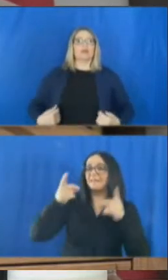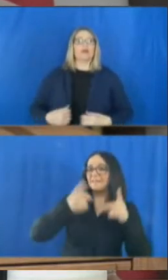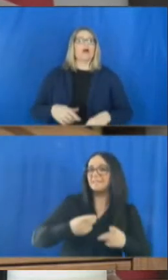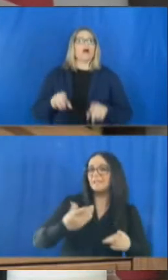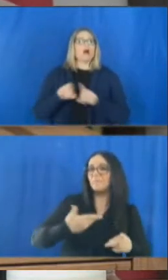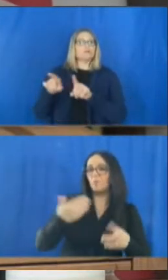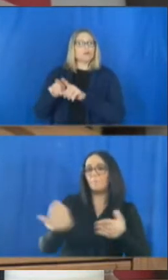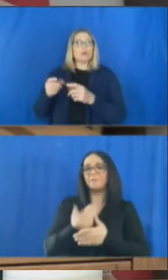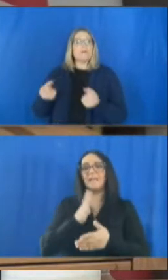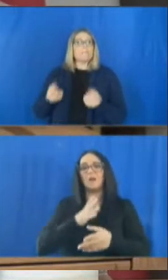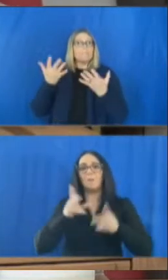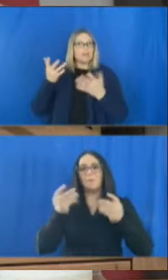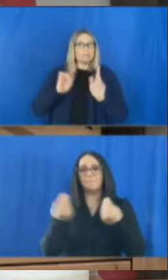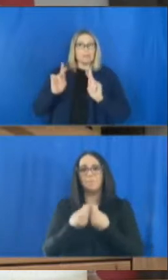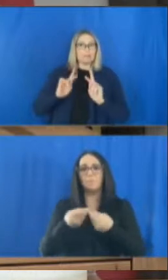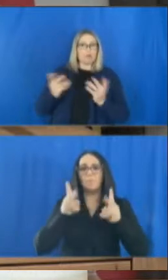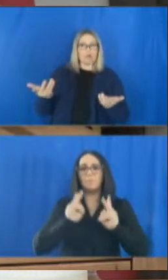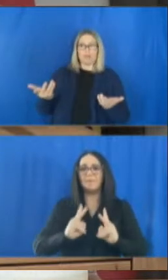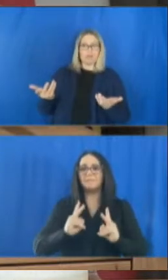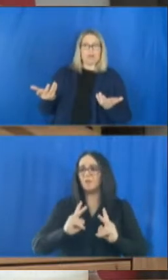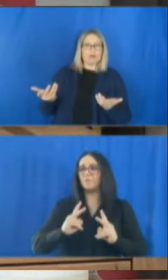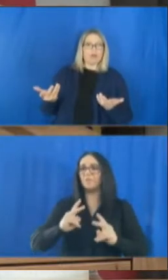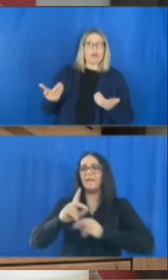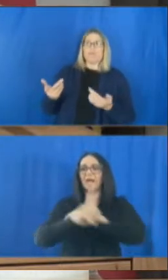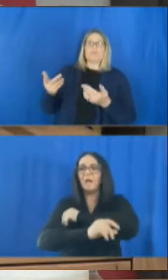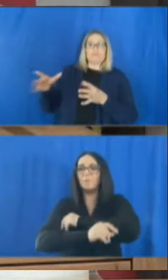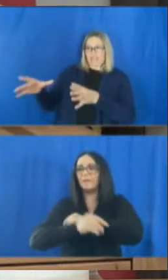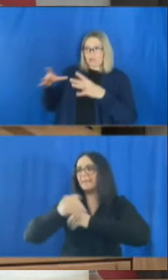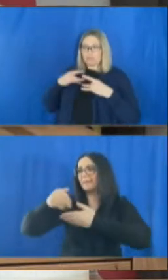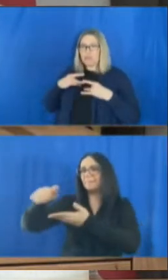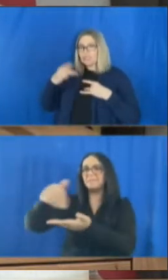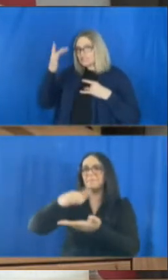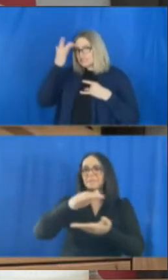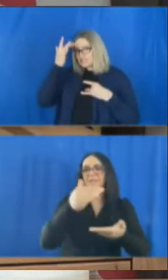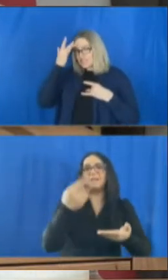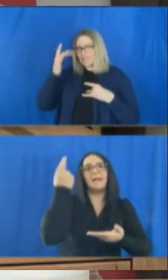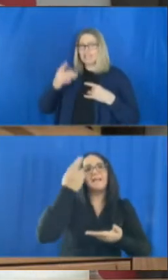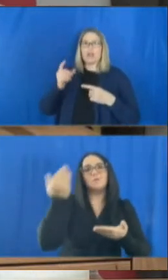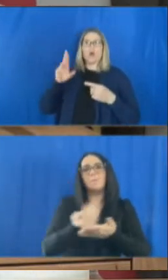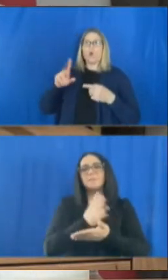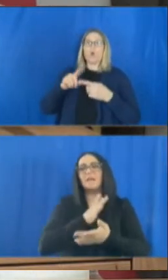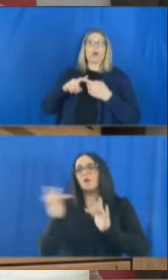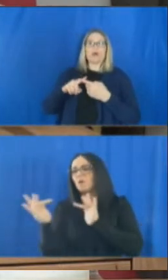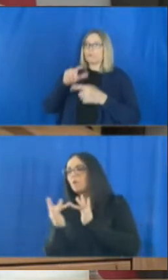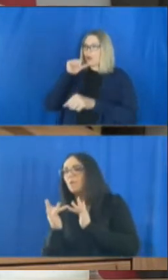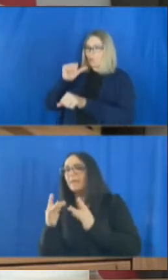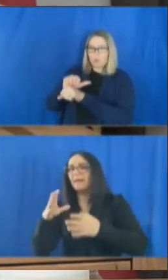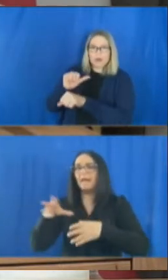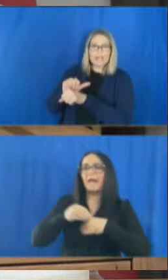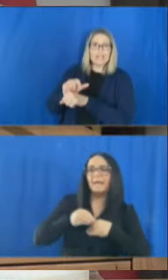stabilization that the CEOs as well as, and Dr. Russell will obviously speak for herself, in relation to what